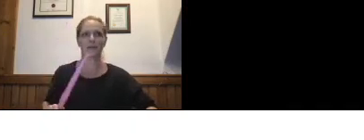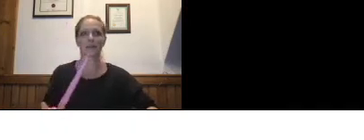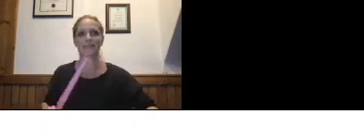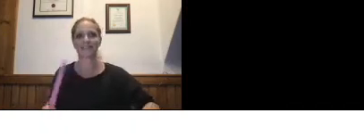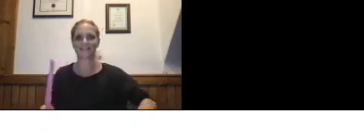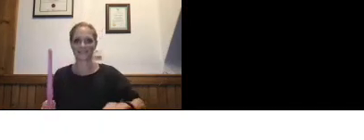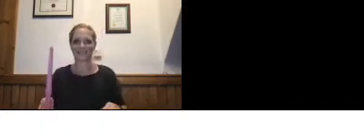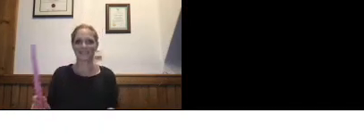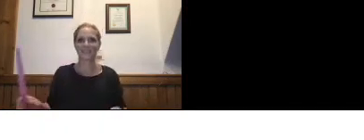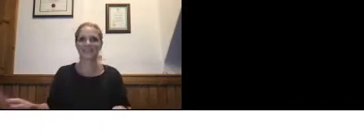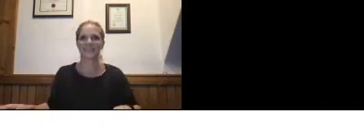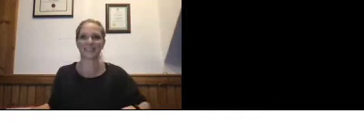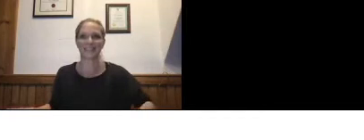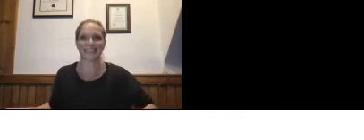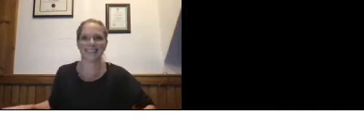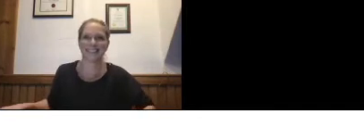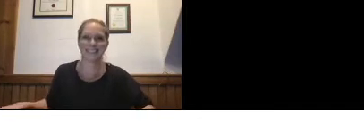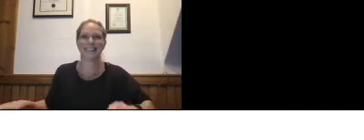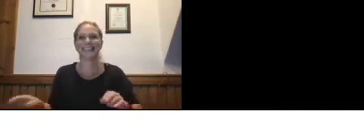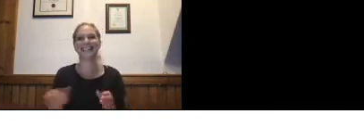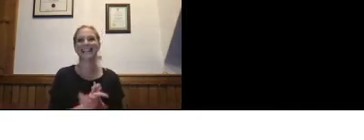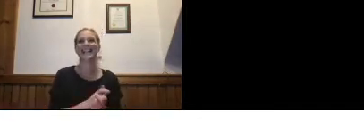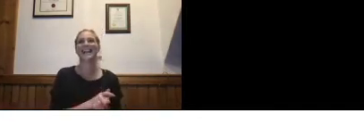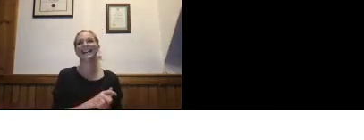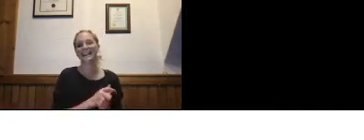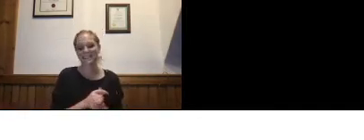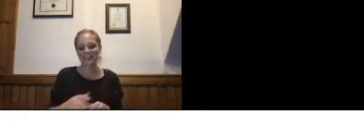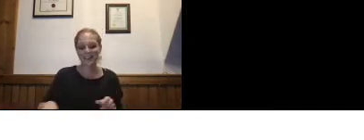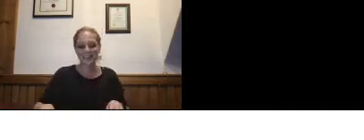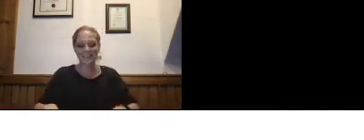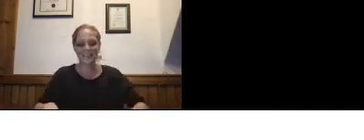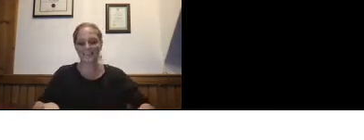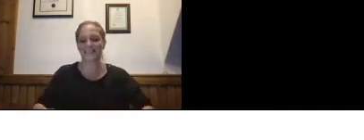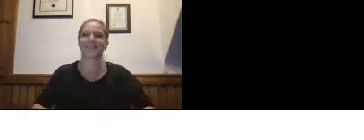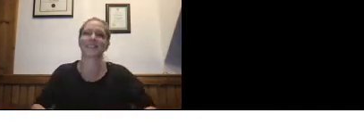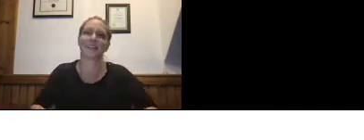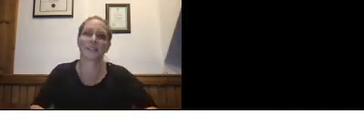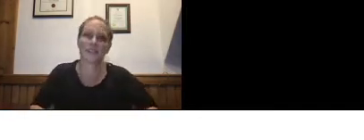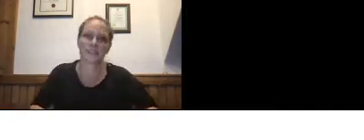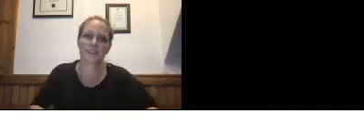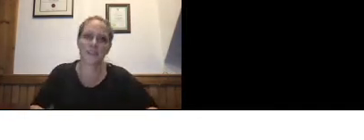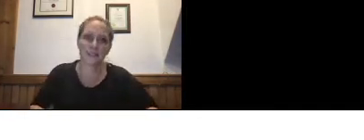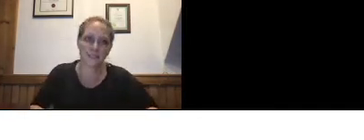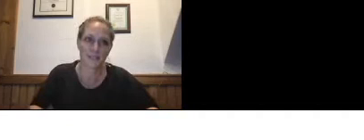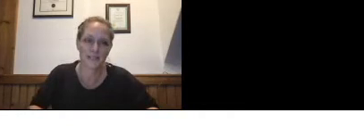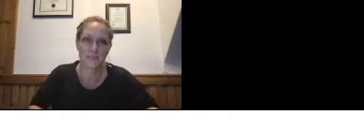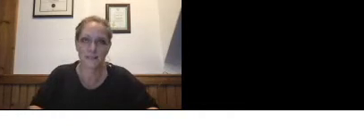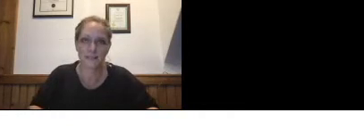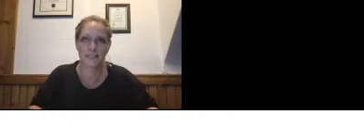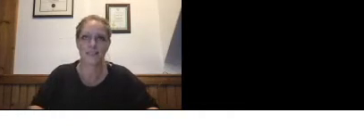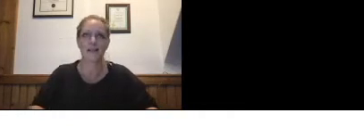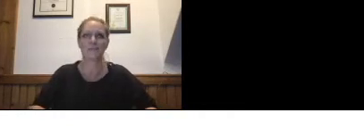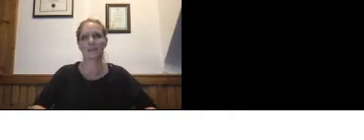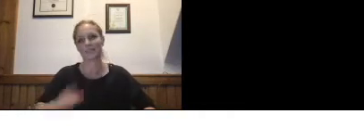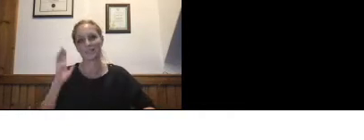that worked good. So far, so good. All right. So I always like to start these talks with a little family history